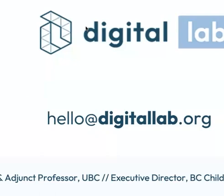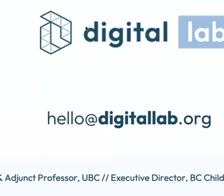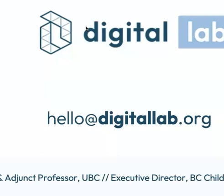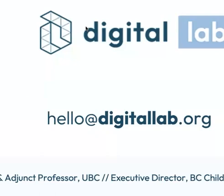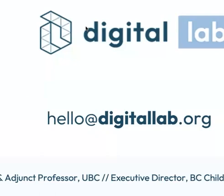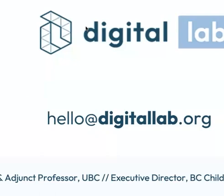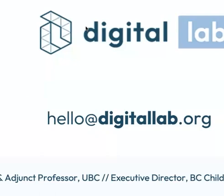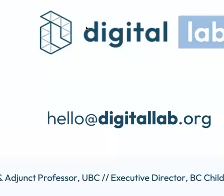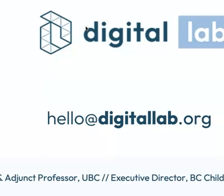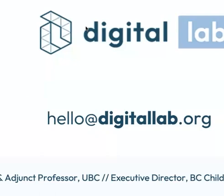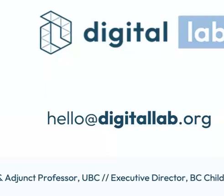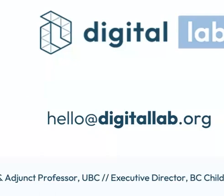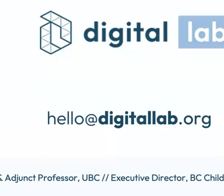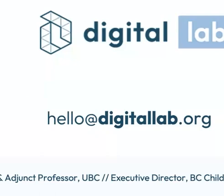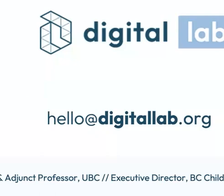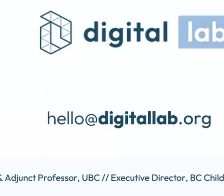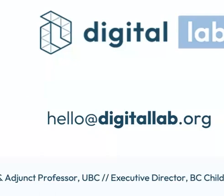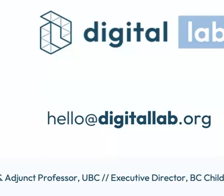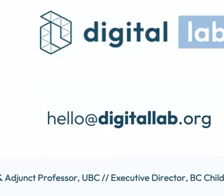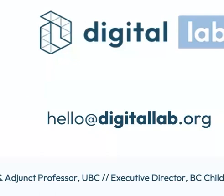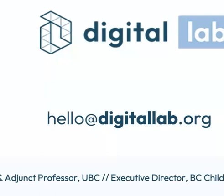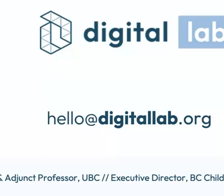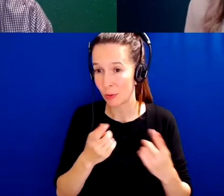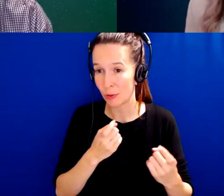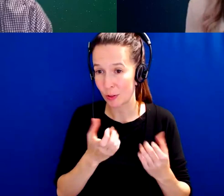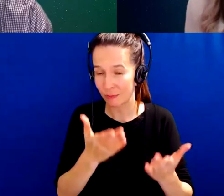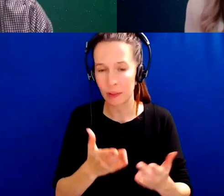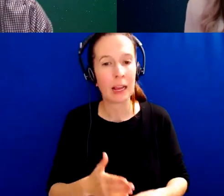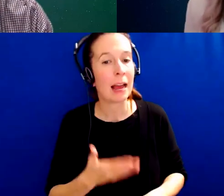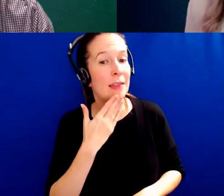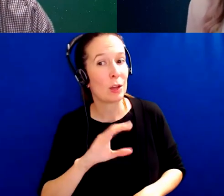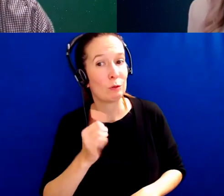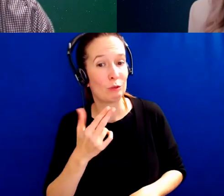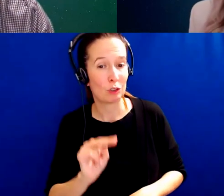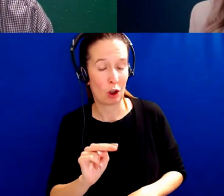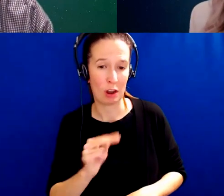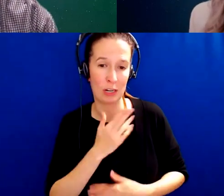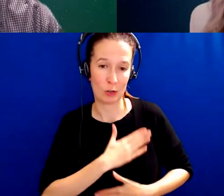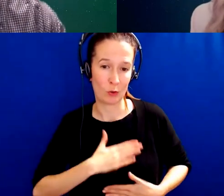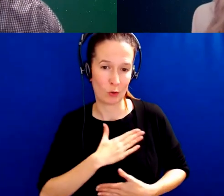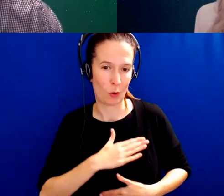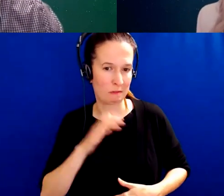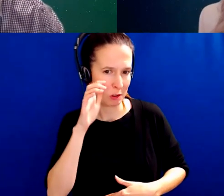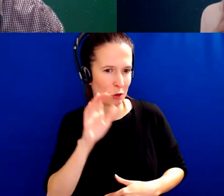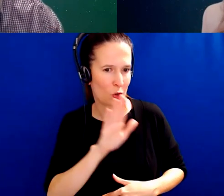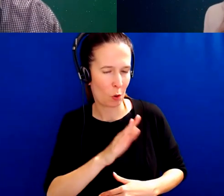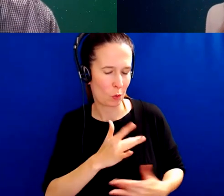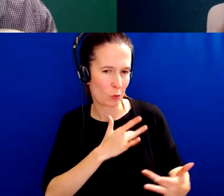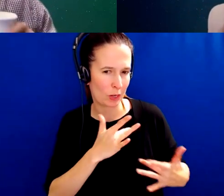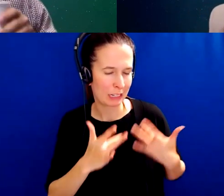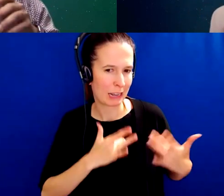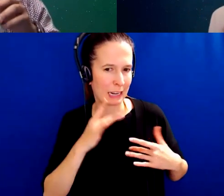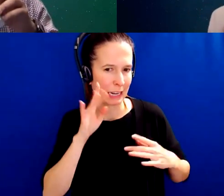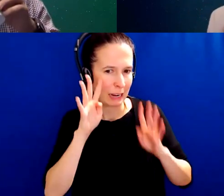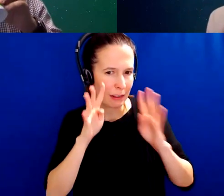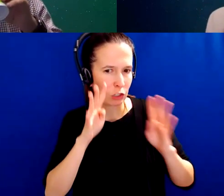happy to take any questions if you have time. Thank you so much, John. Really enjoyed hearing about the exciting innovations happening at the digital